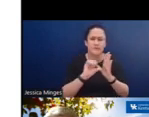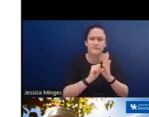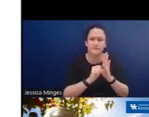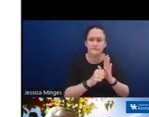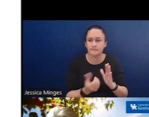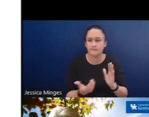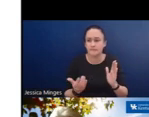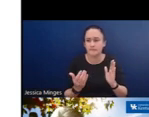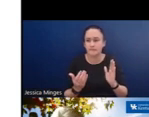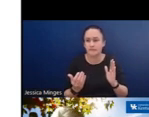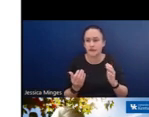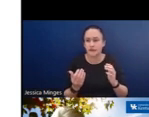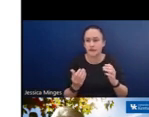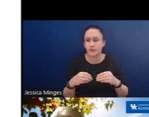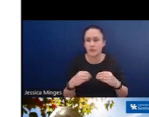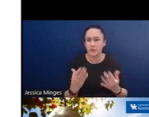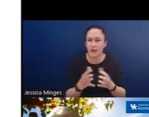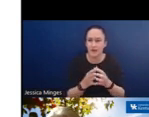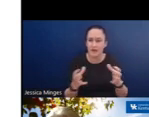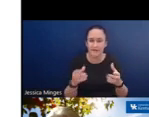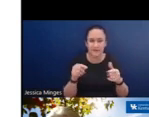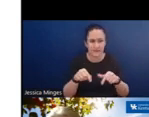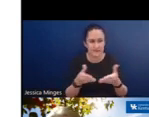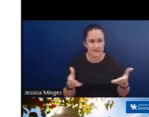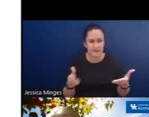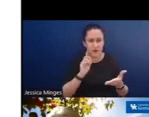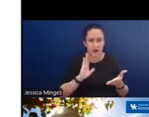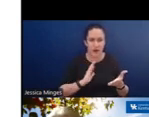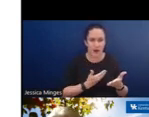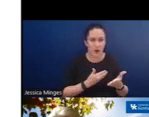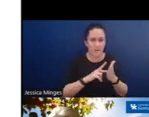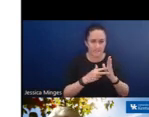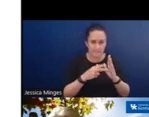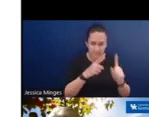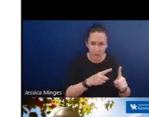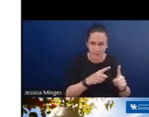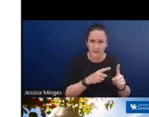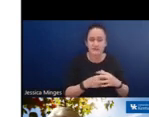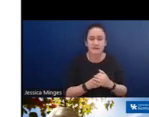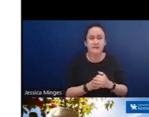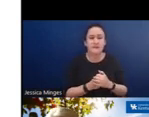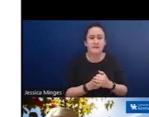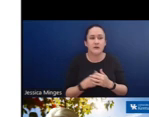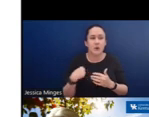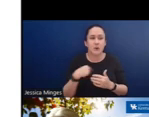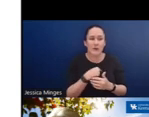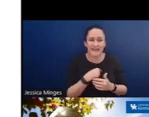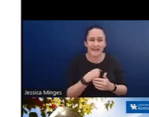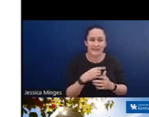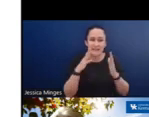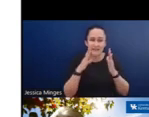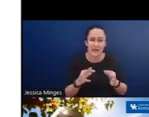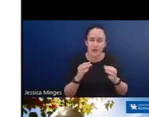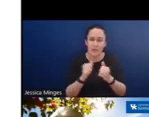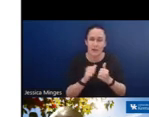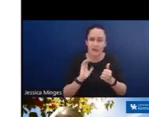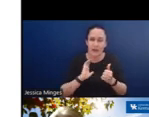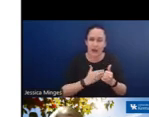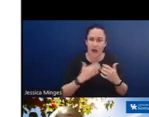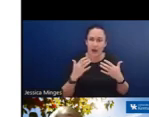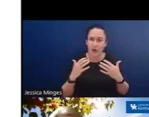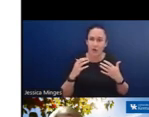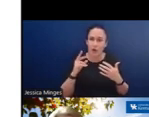lot of these things to our purpose and mission. So we decided with our recovery